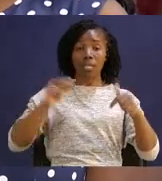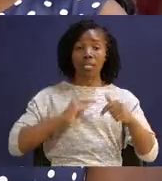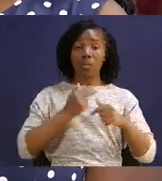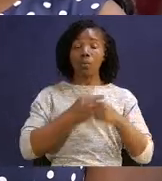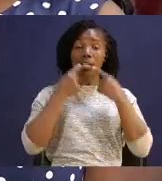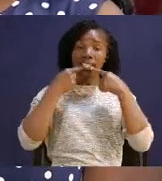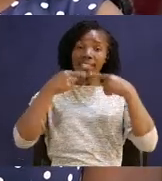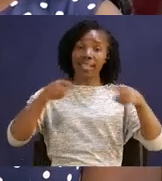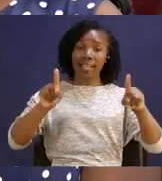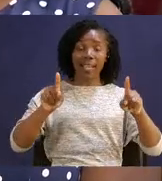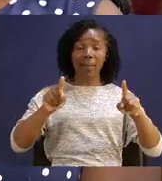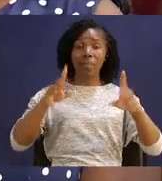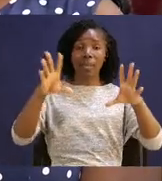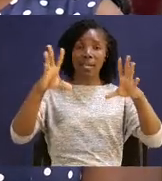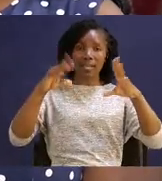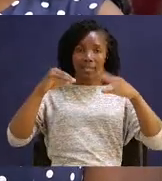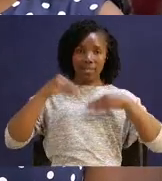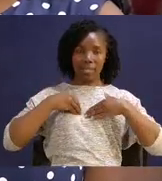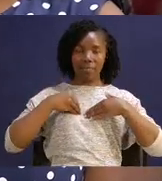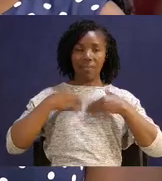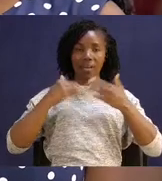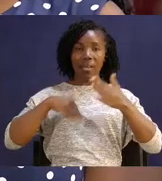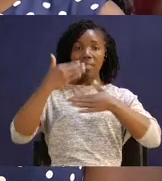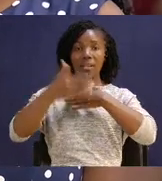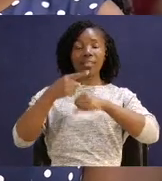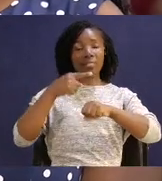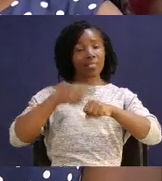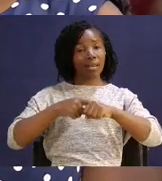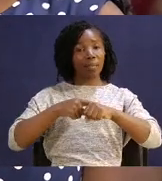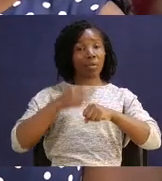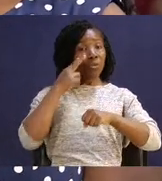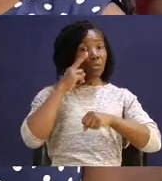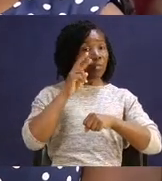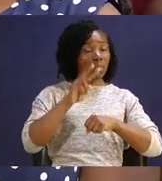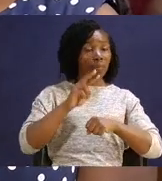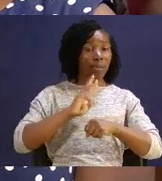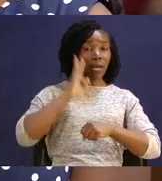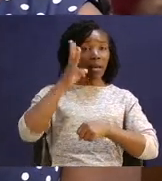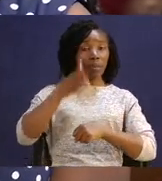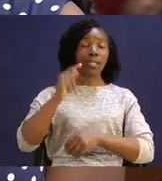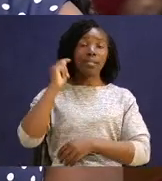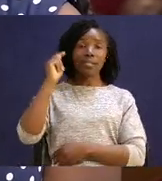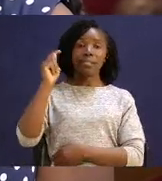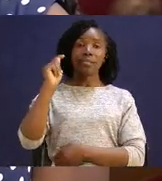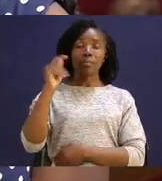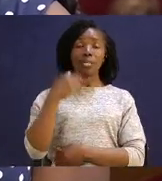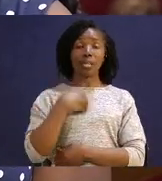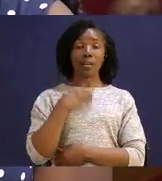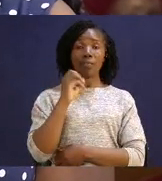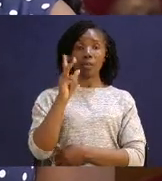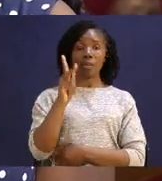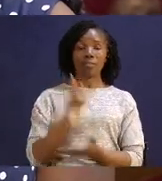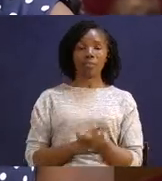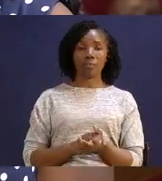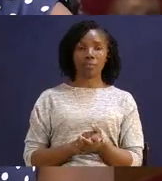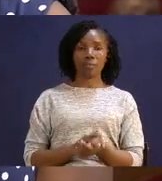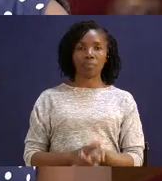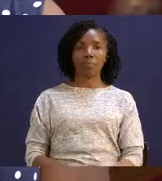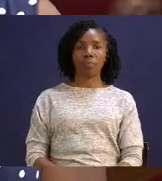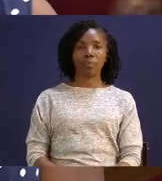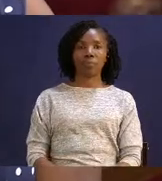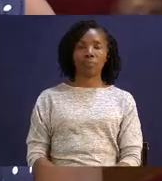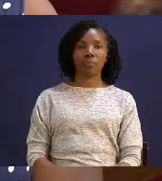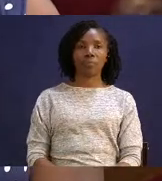I receive it, and the next time you see me, I'll have a testimony. Okay? So whatever, don't tell us,